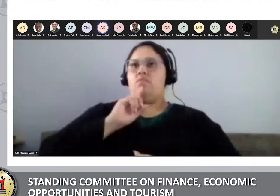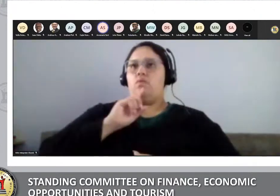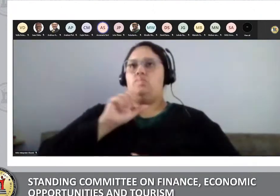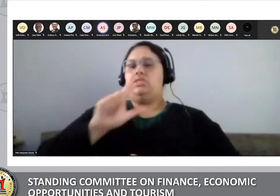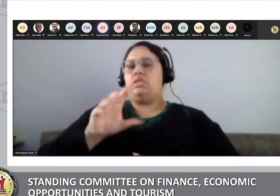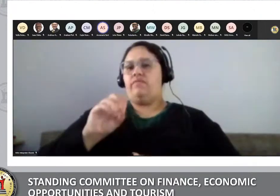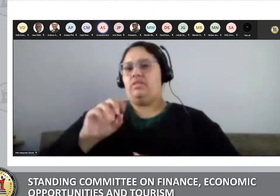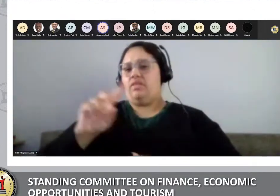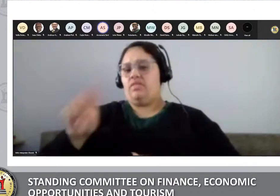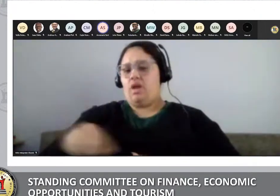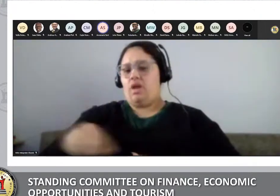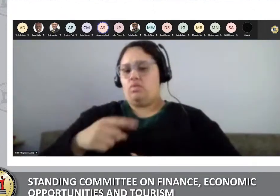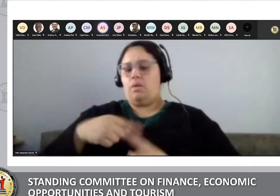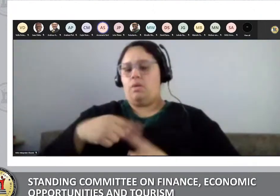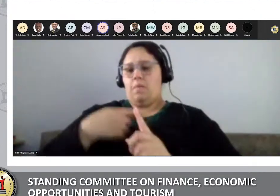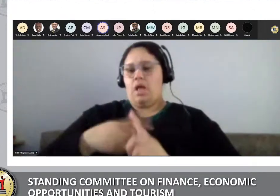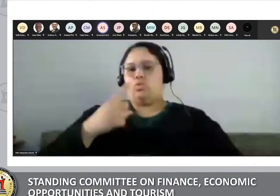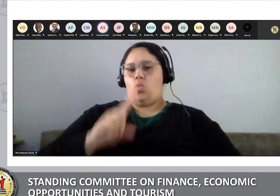570,000. Plus another